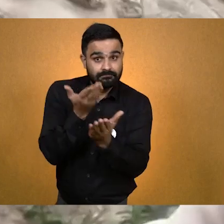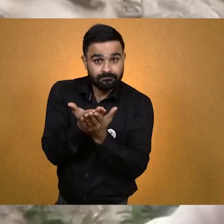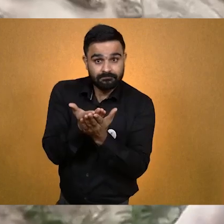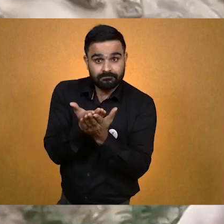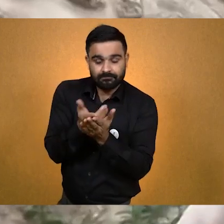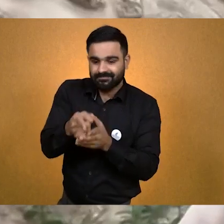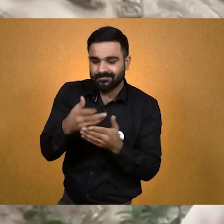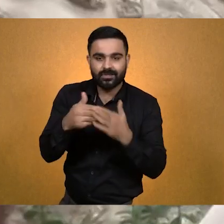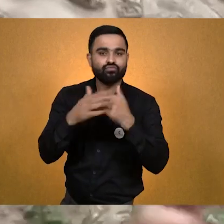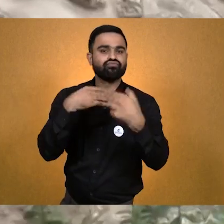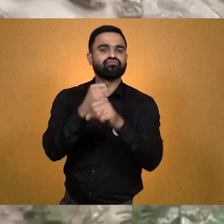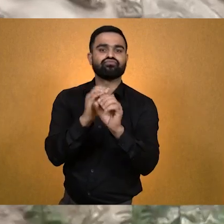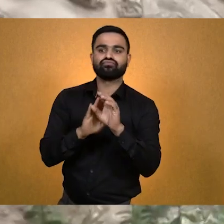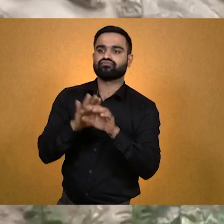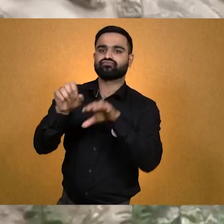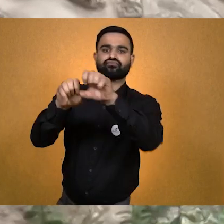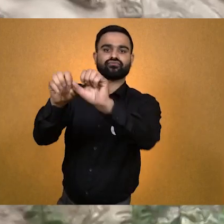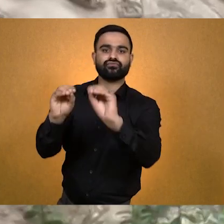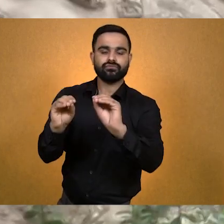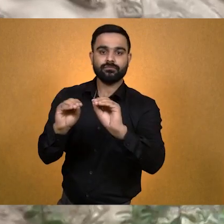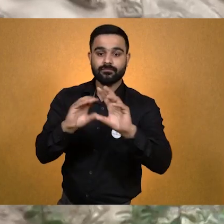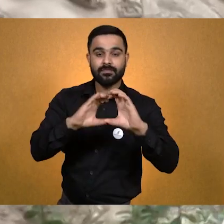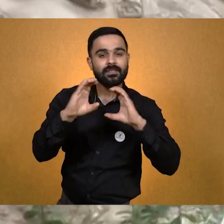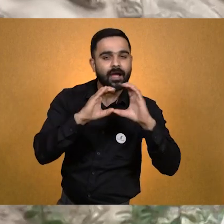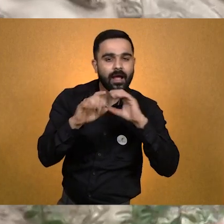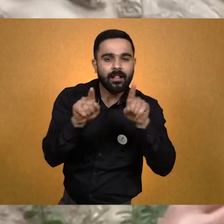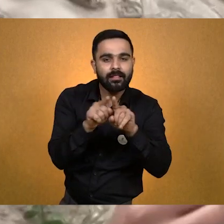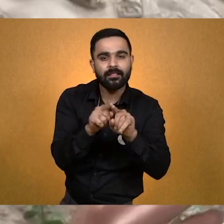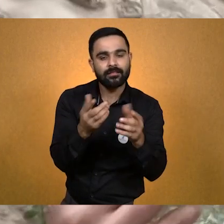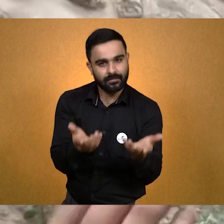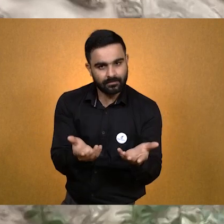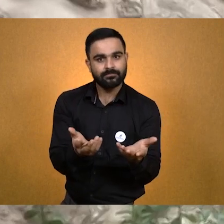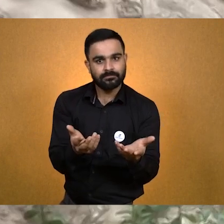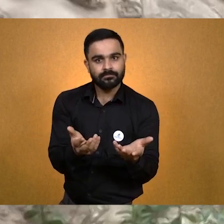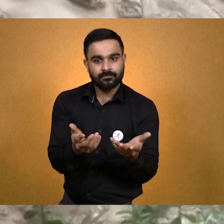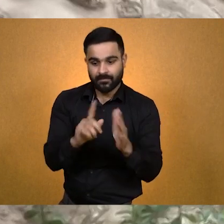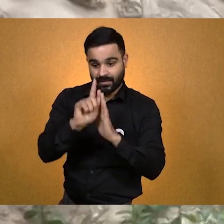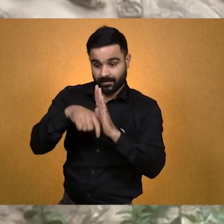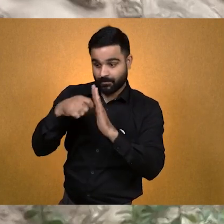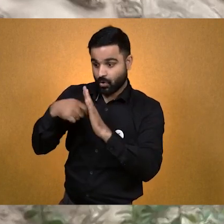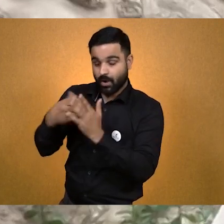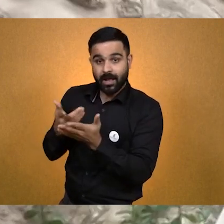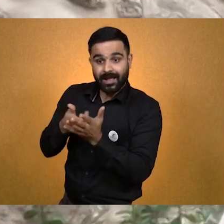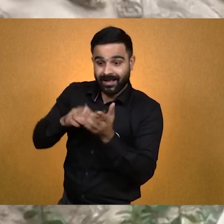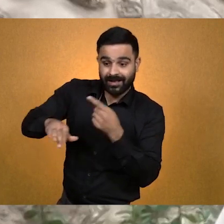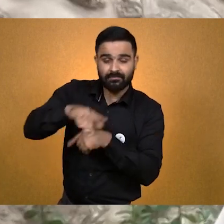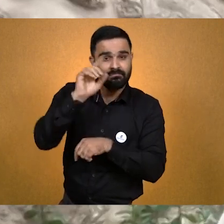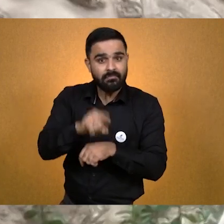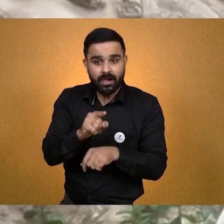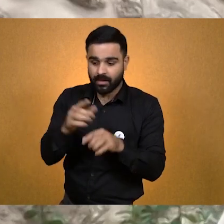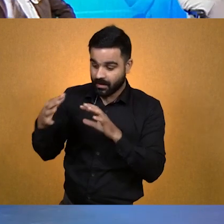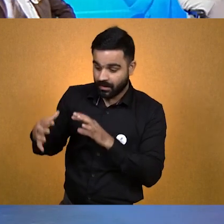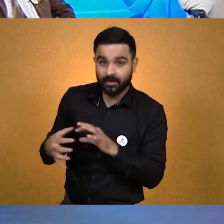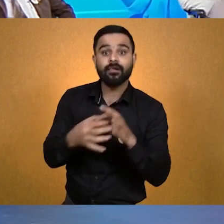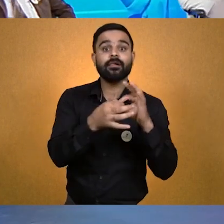the ladder is not built. And I think conversations like this, projects that are happening on ground have to be able to